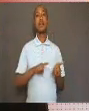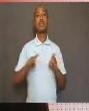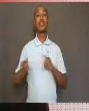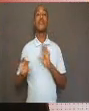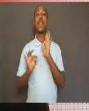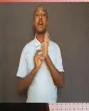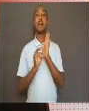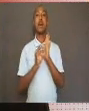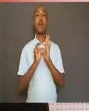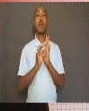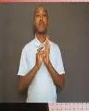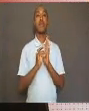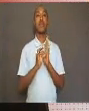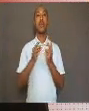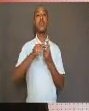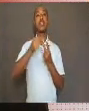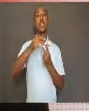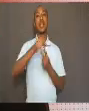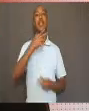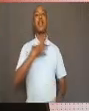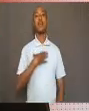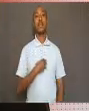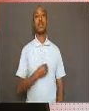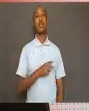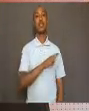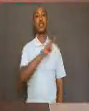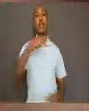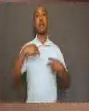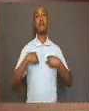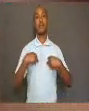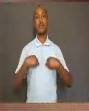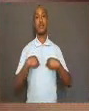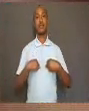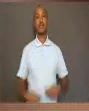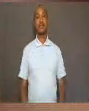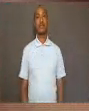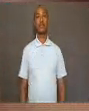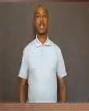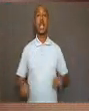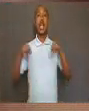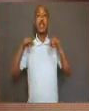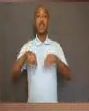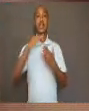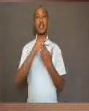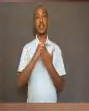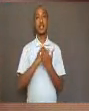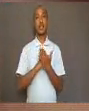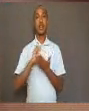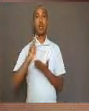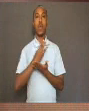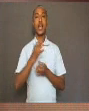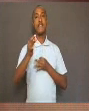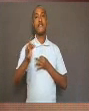the number of constituent elements they have. In today's lesson, we